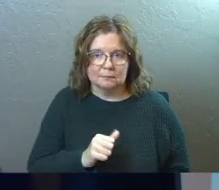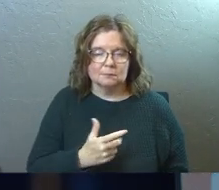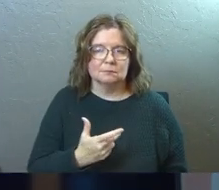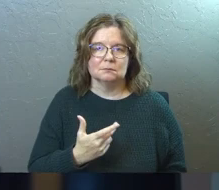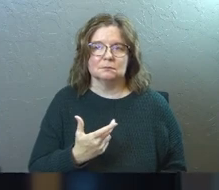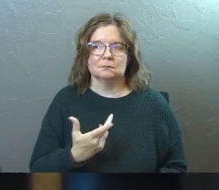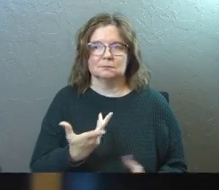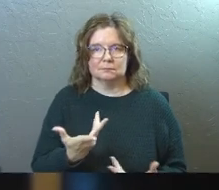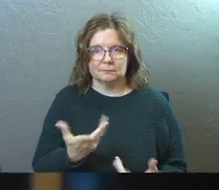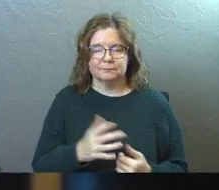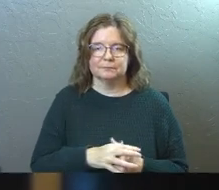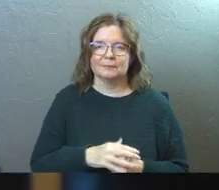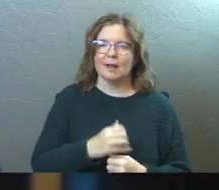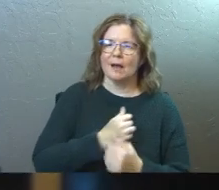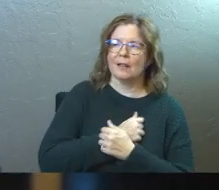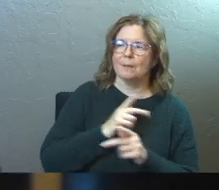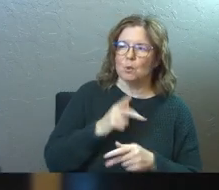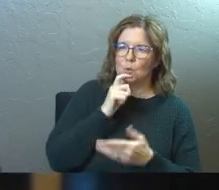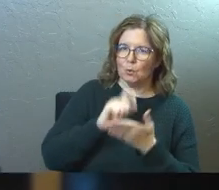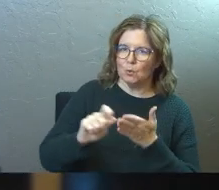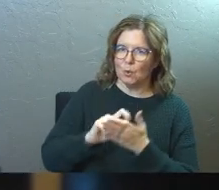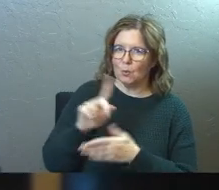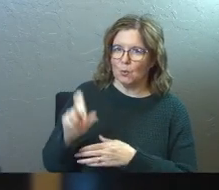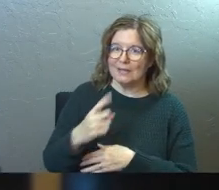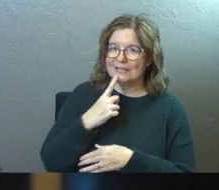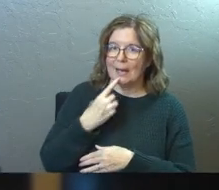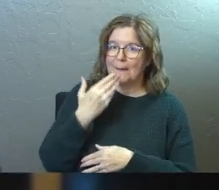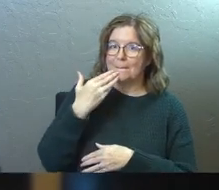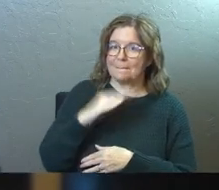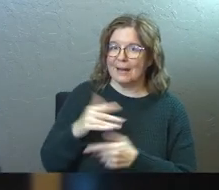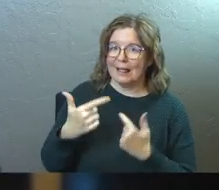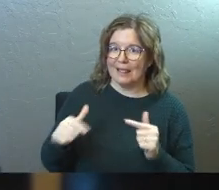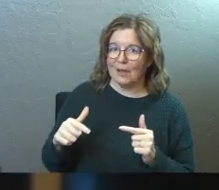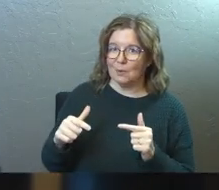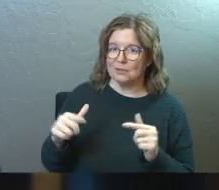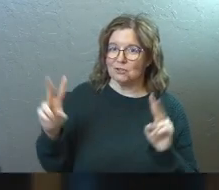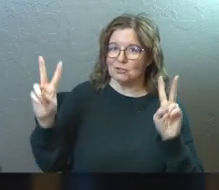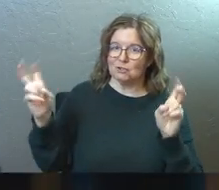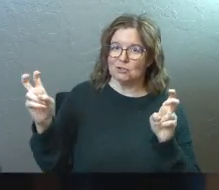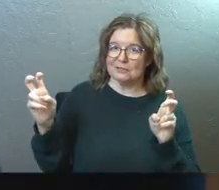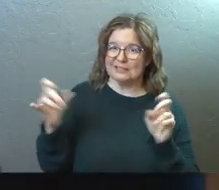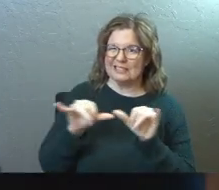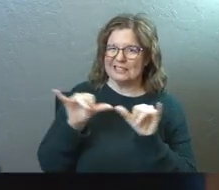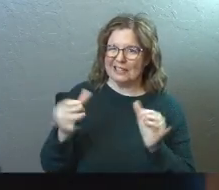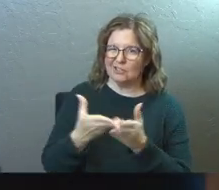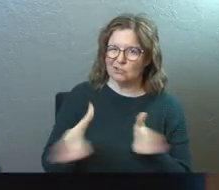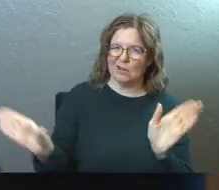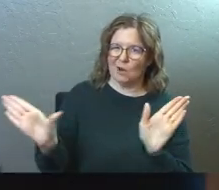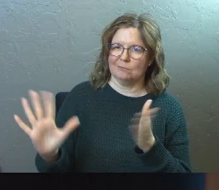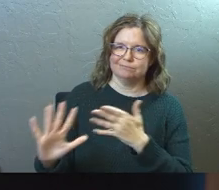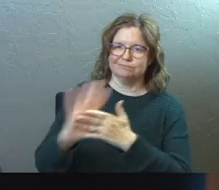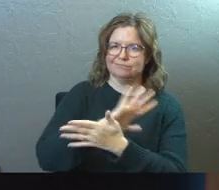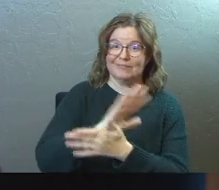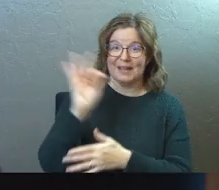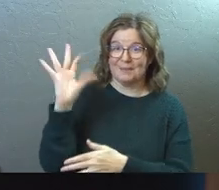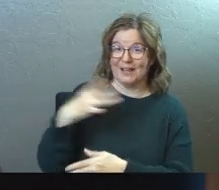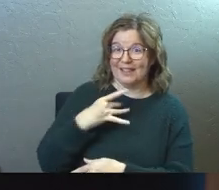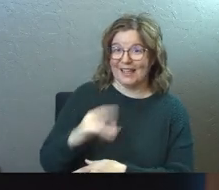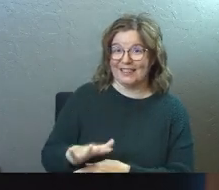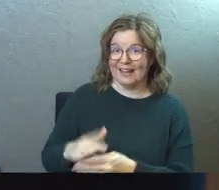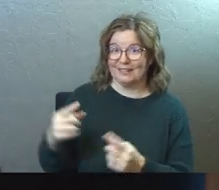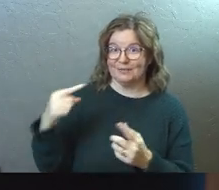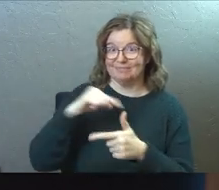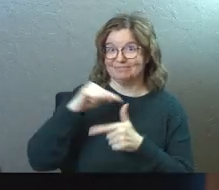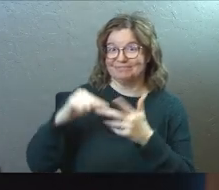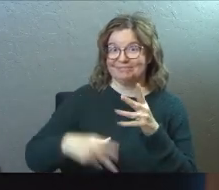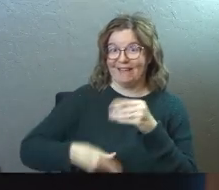getting by without saying anything. I love that the person who wrote this question just said bad language because it kept it nice and generic for us, and pastors like that.